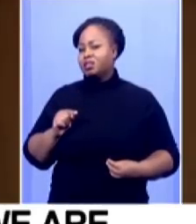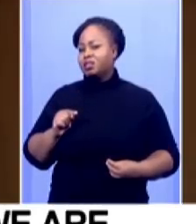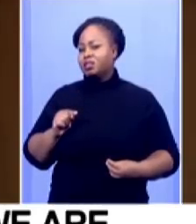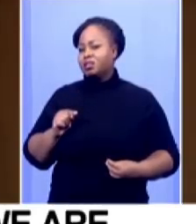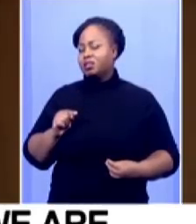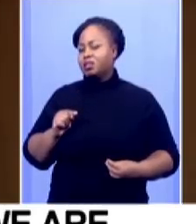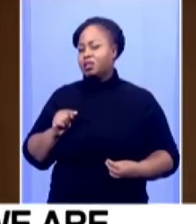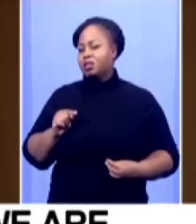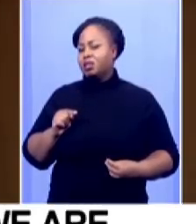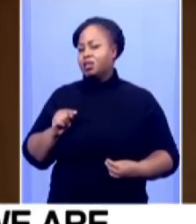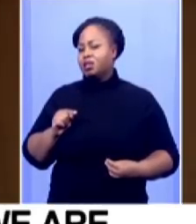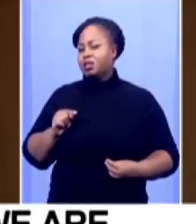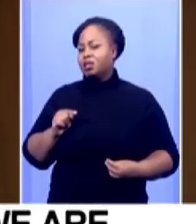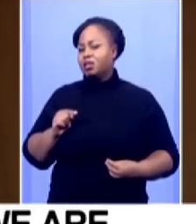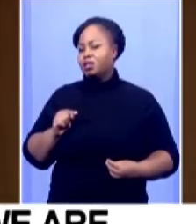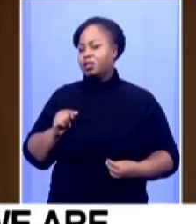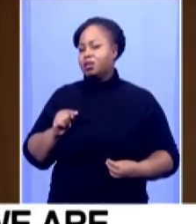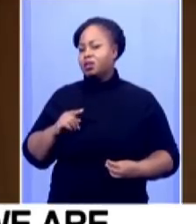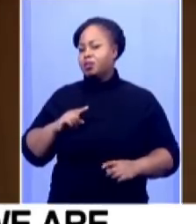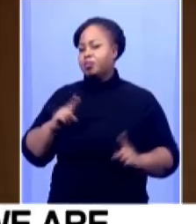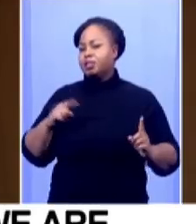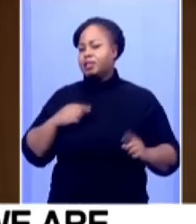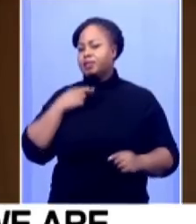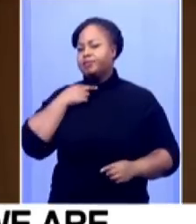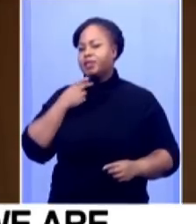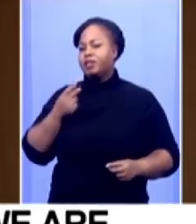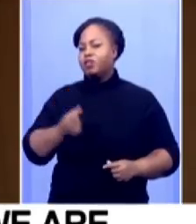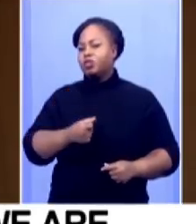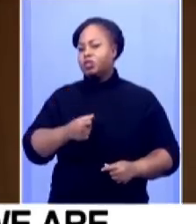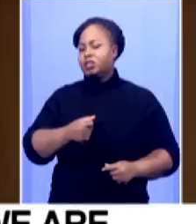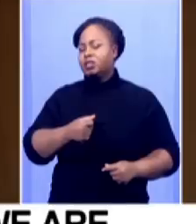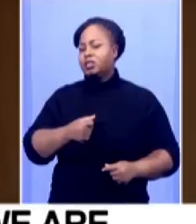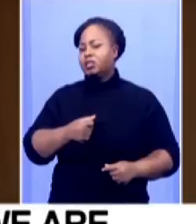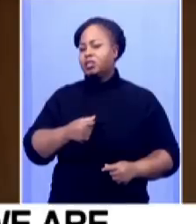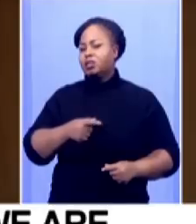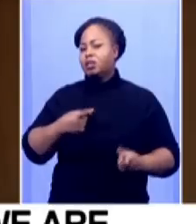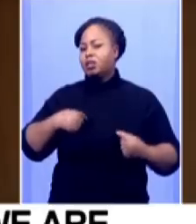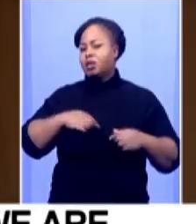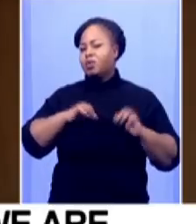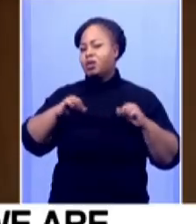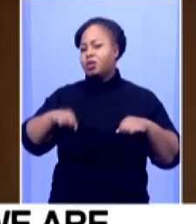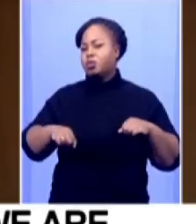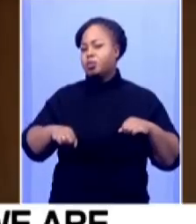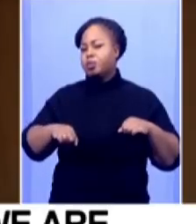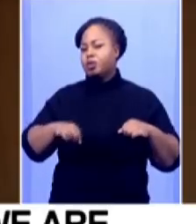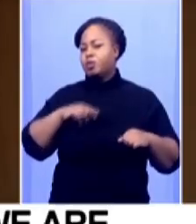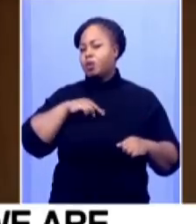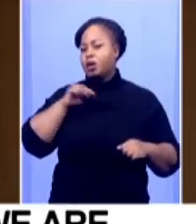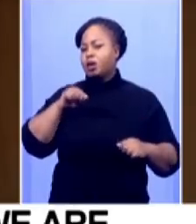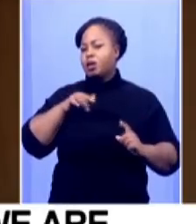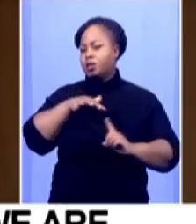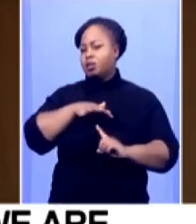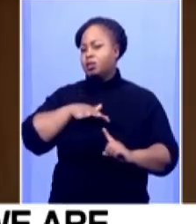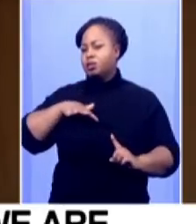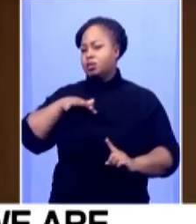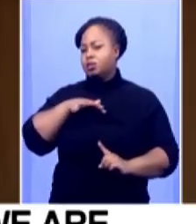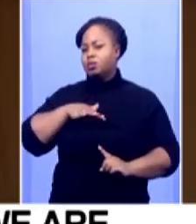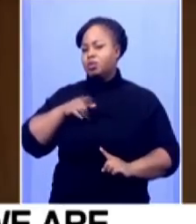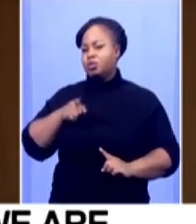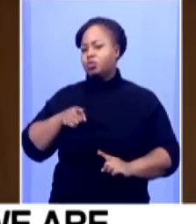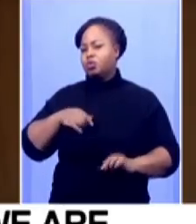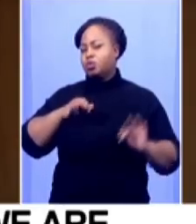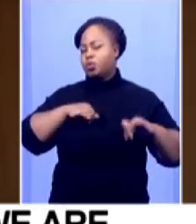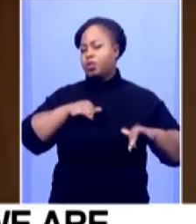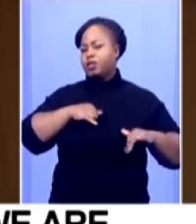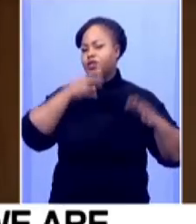effect. And unfortunately, a postponement by agreement because we're in a situation where we're awaiting a judgment. So that's the present